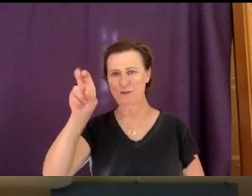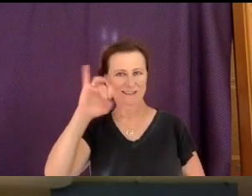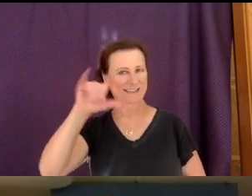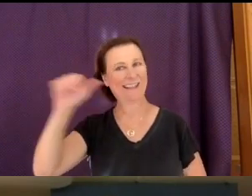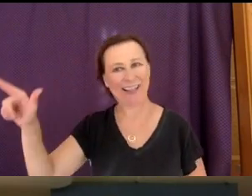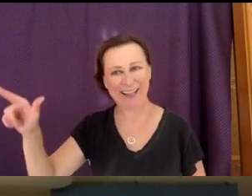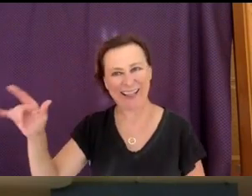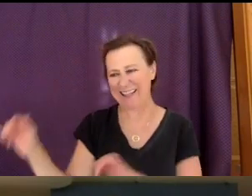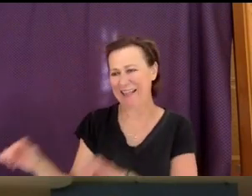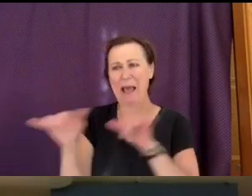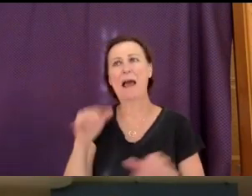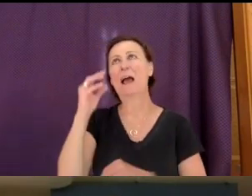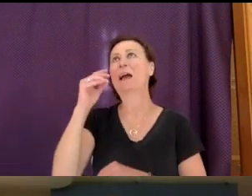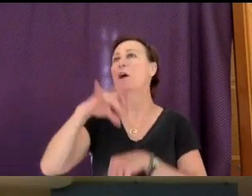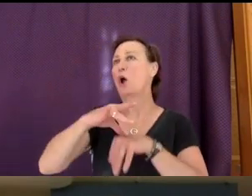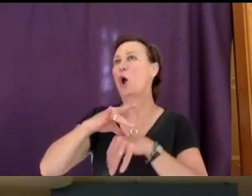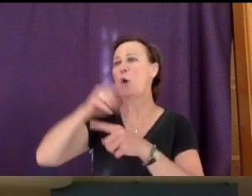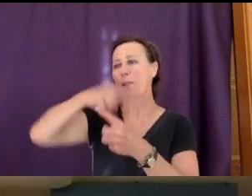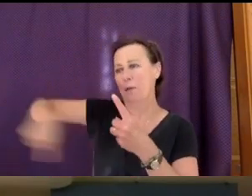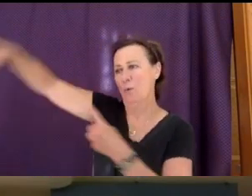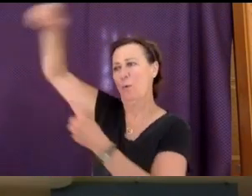sun.